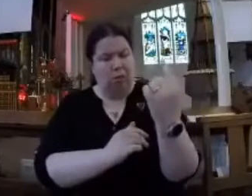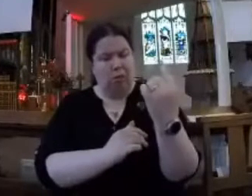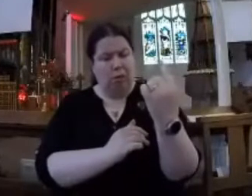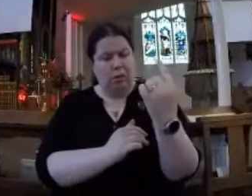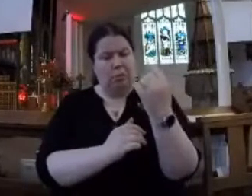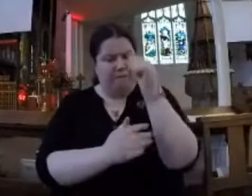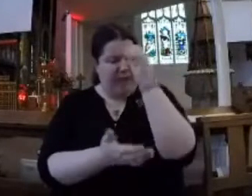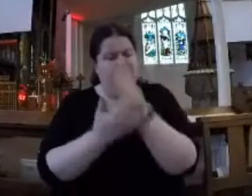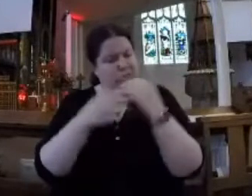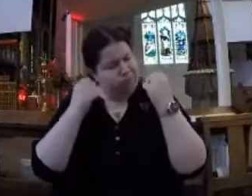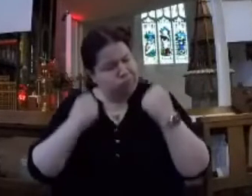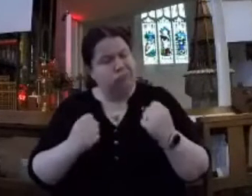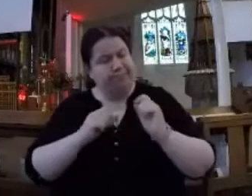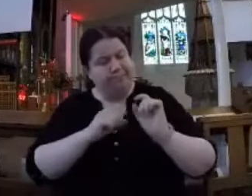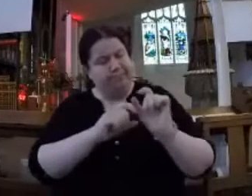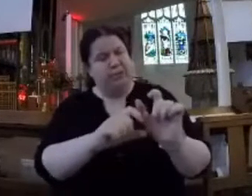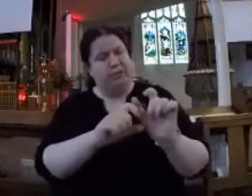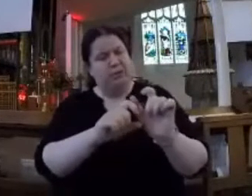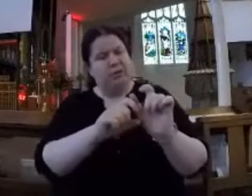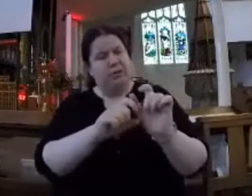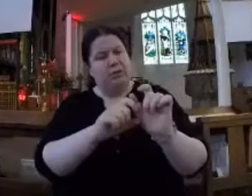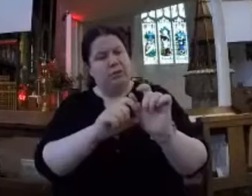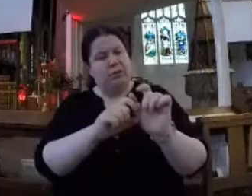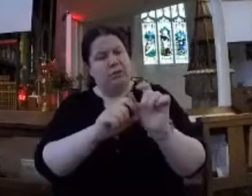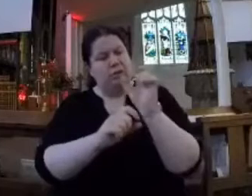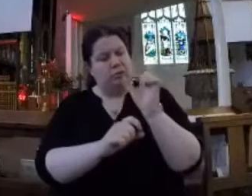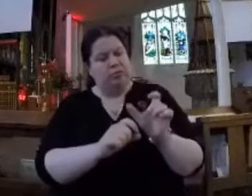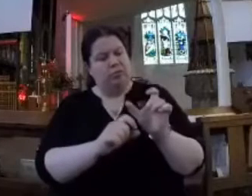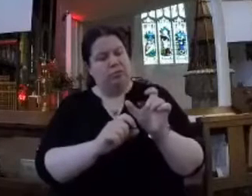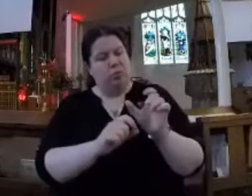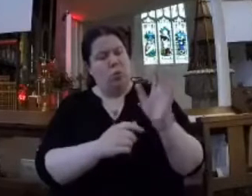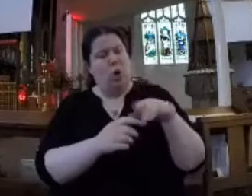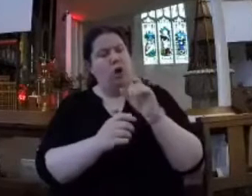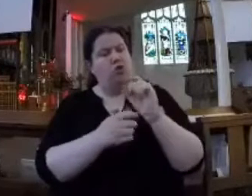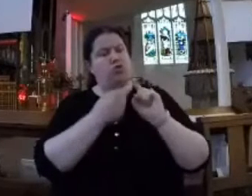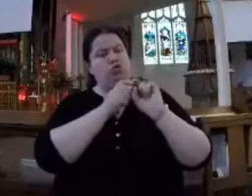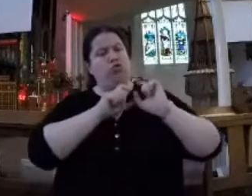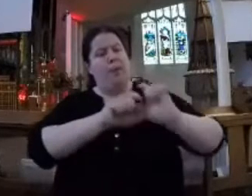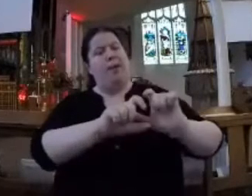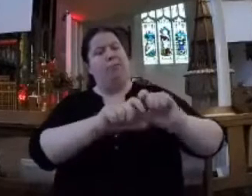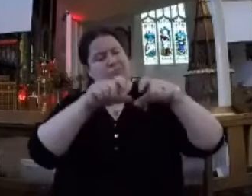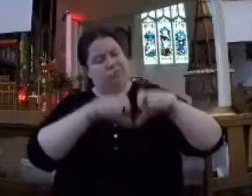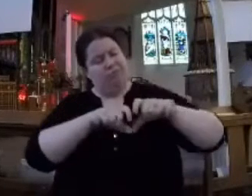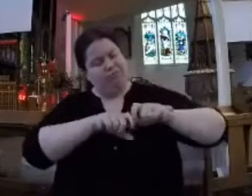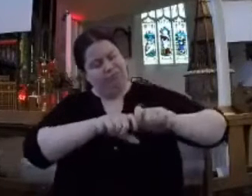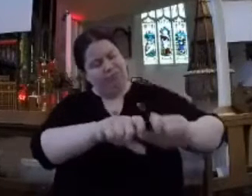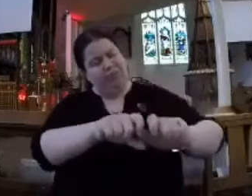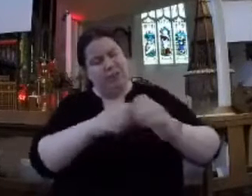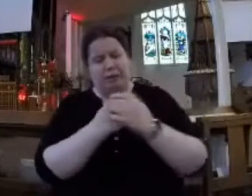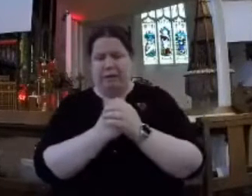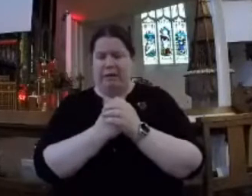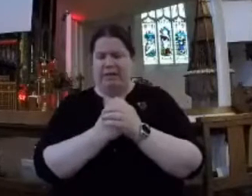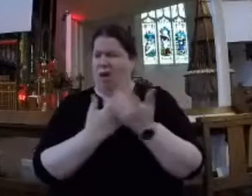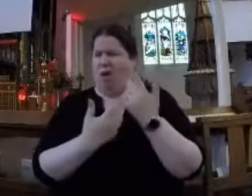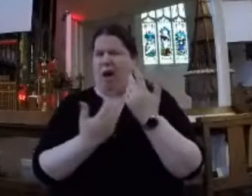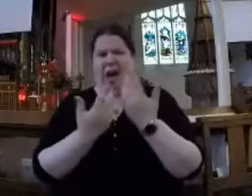the end, it comes from the same root word as remaining. So, how do we make